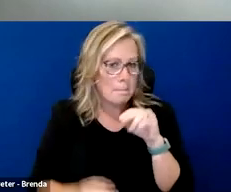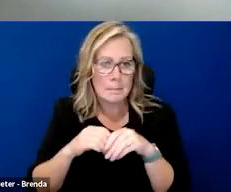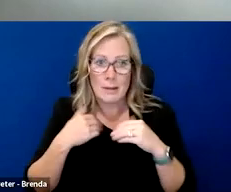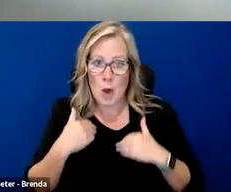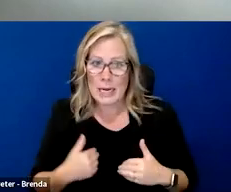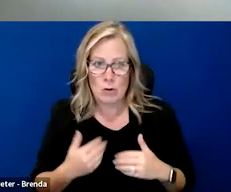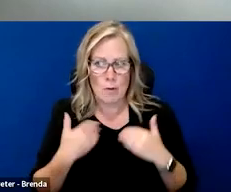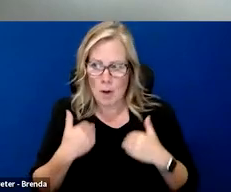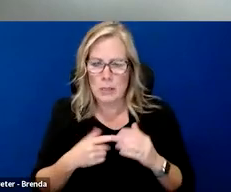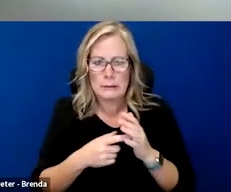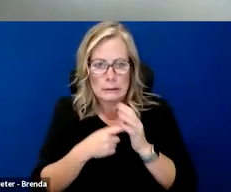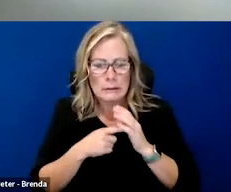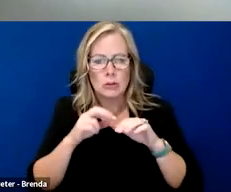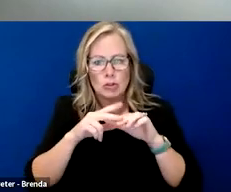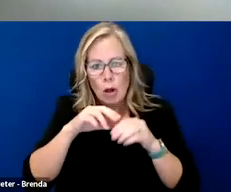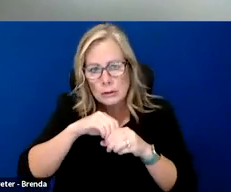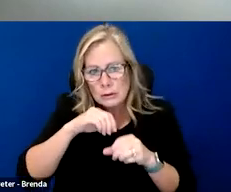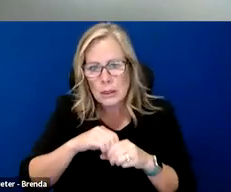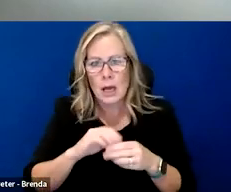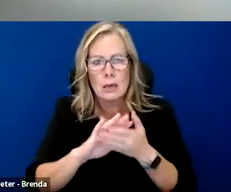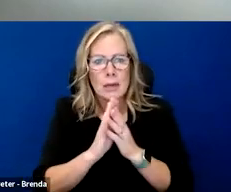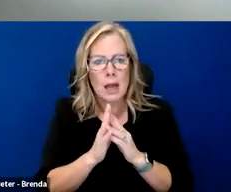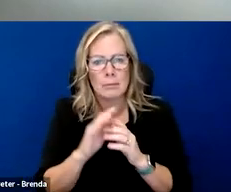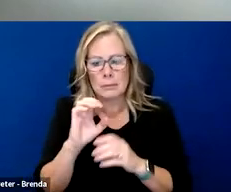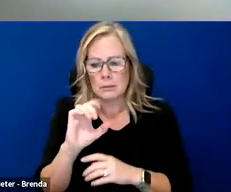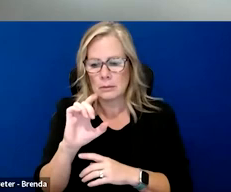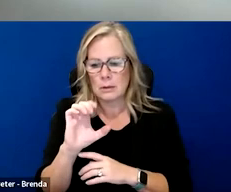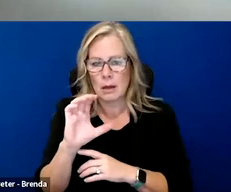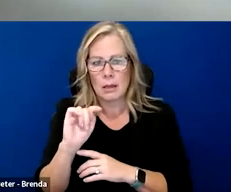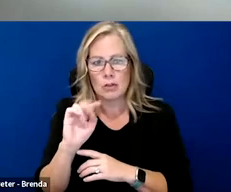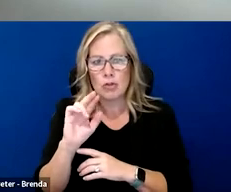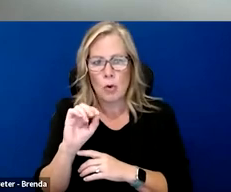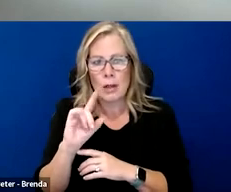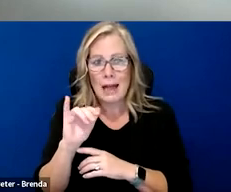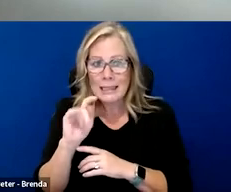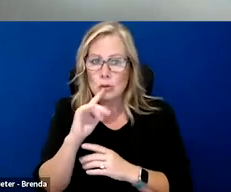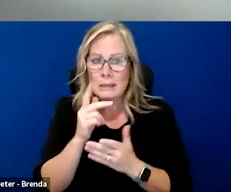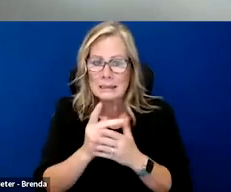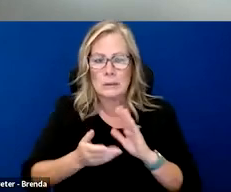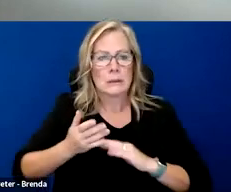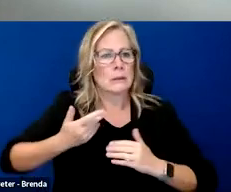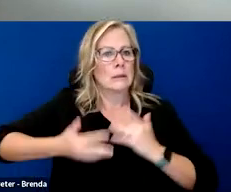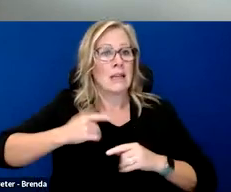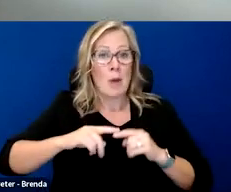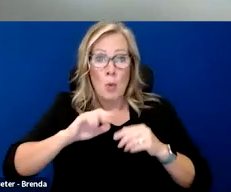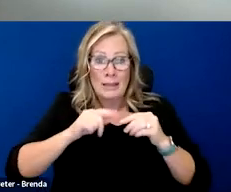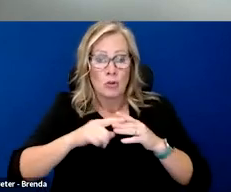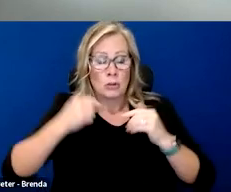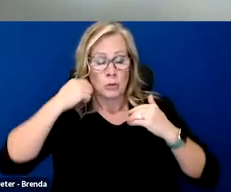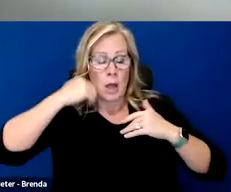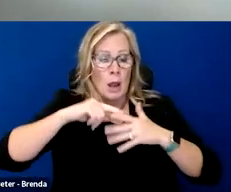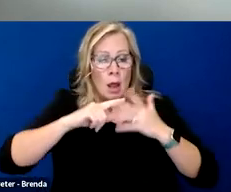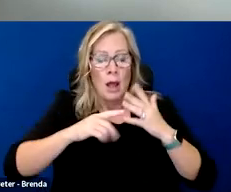on. And then if we become very dehydrated or have imbalances of those electrolytes, this can lead to more severe heat